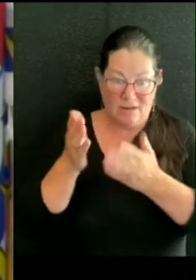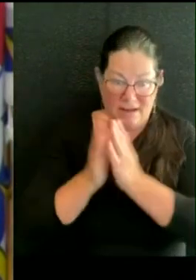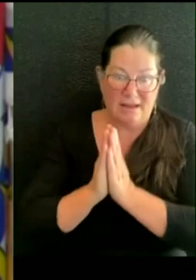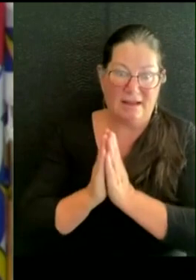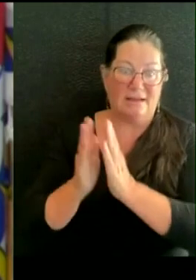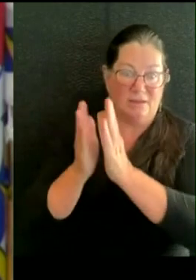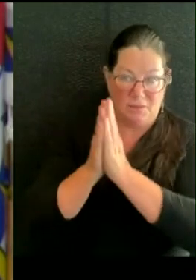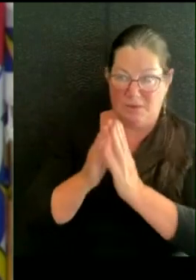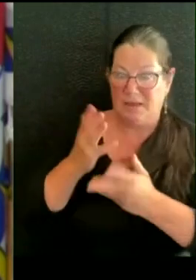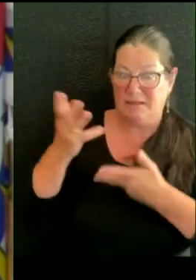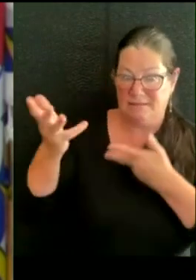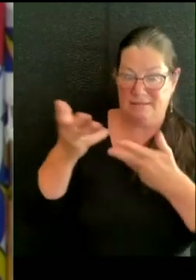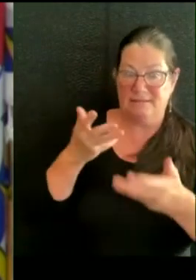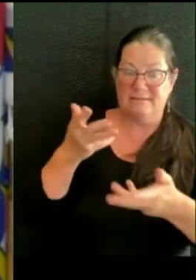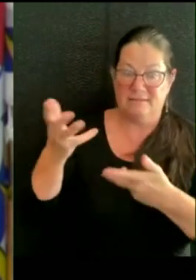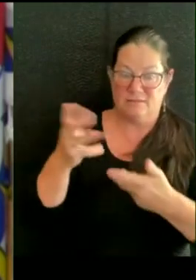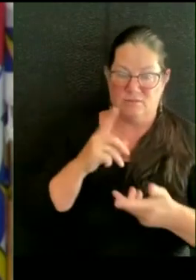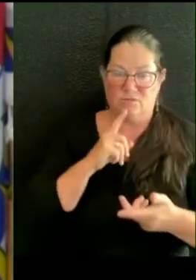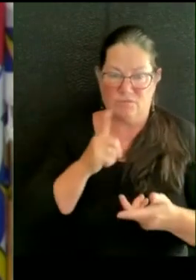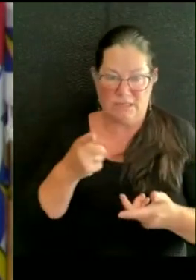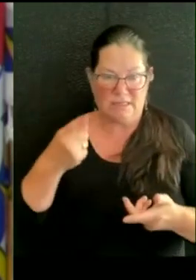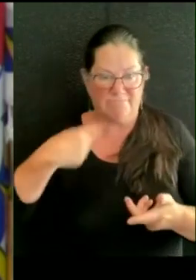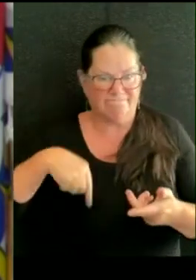your kind words and your support.